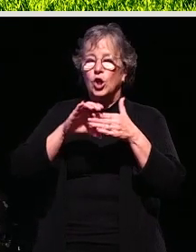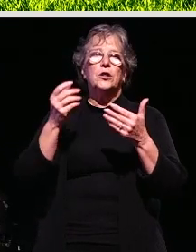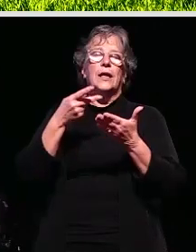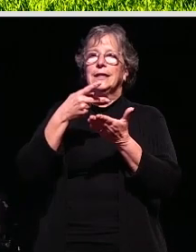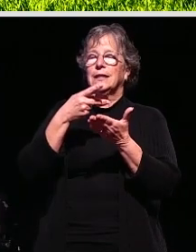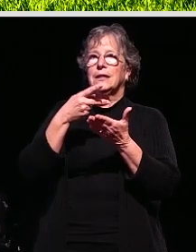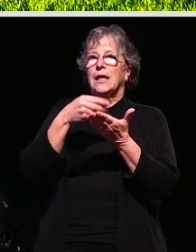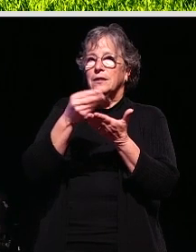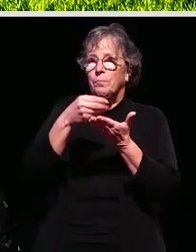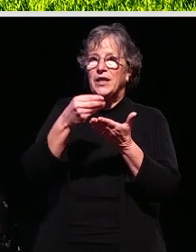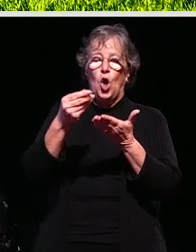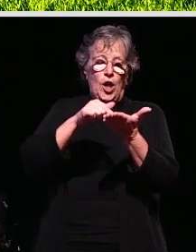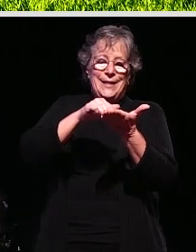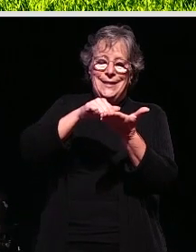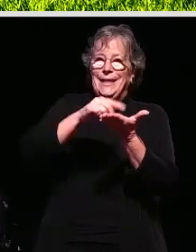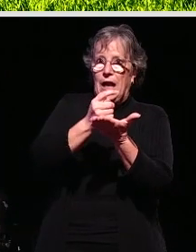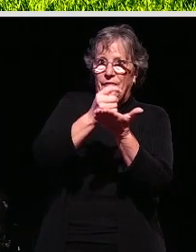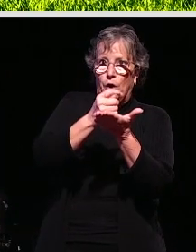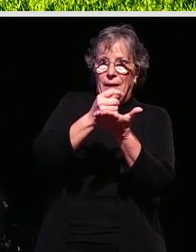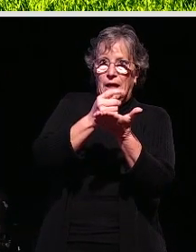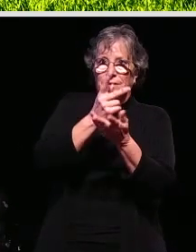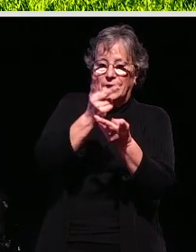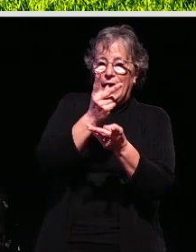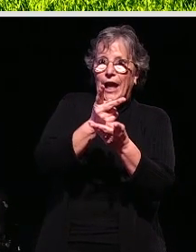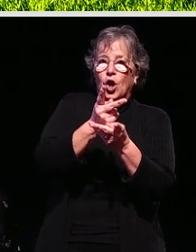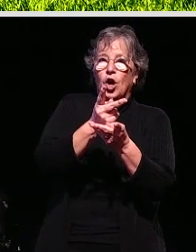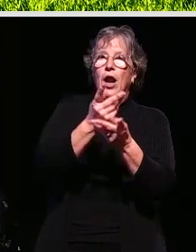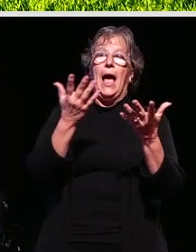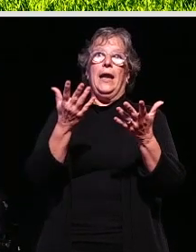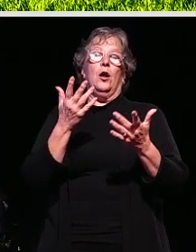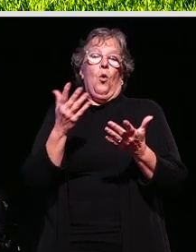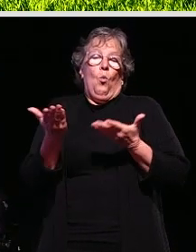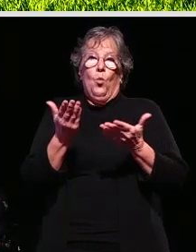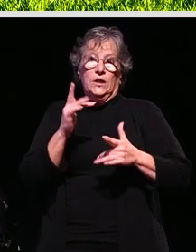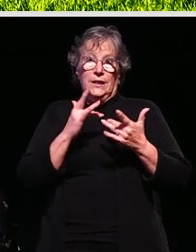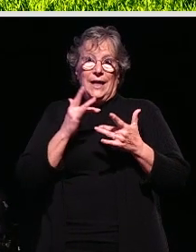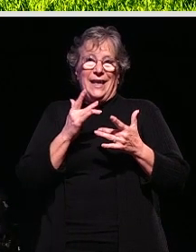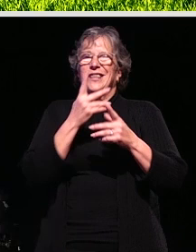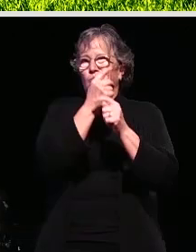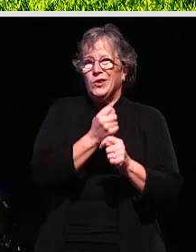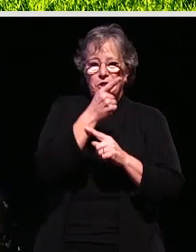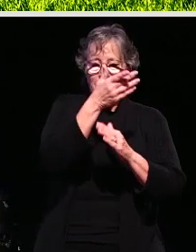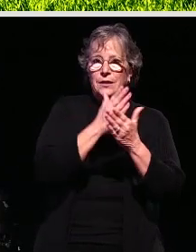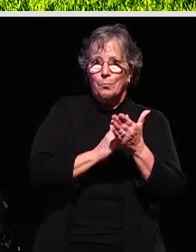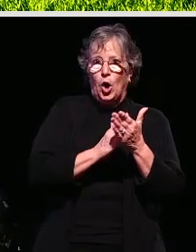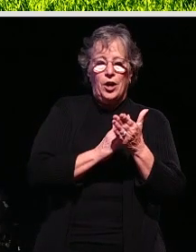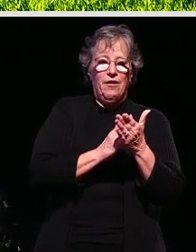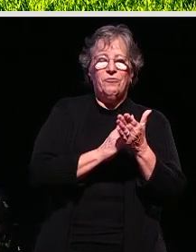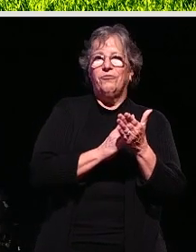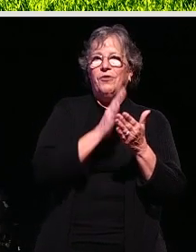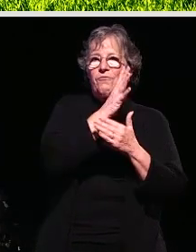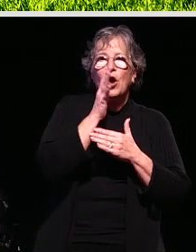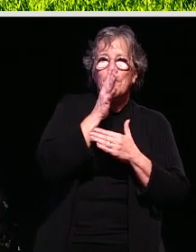specifically on seed treatments. And what has really opened up excitement is that even though this is traditionally one of those parts of agriculture that's very conservative, where no one